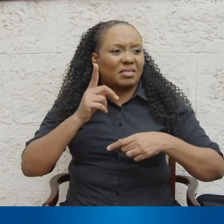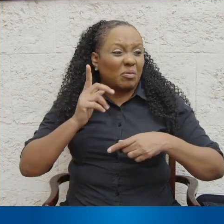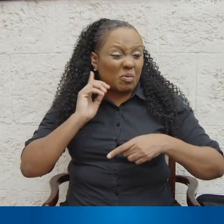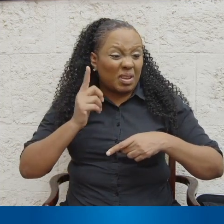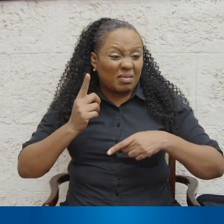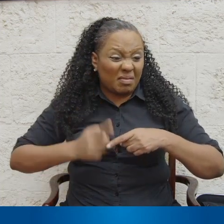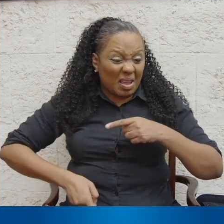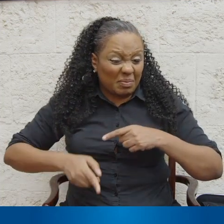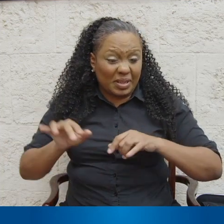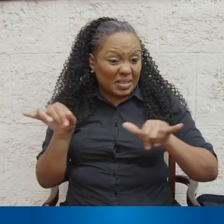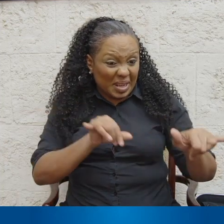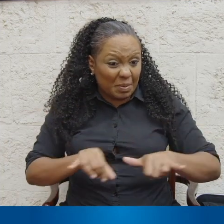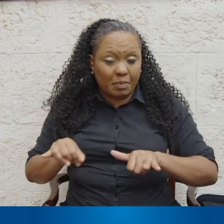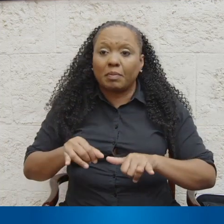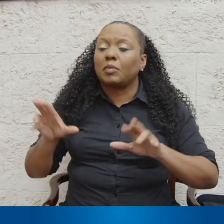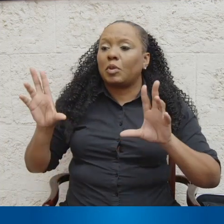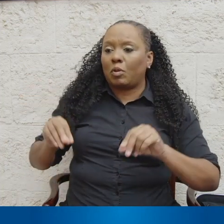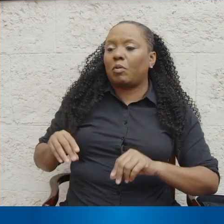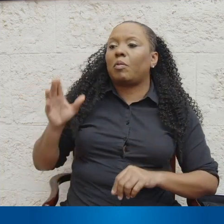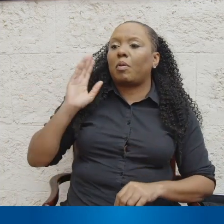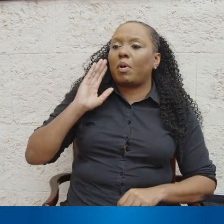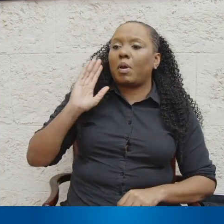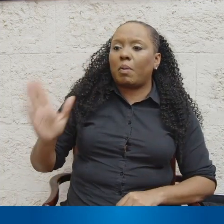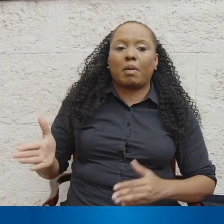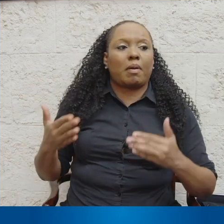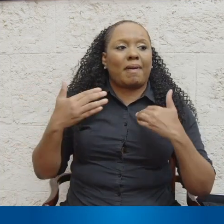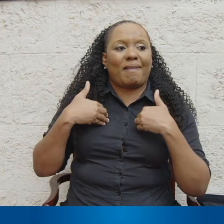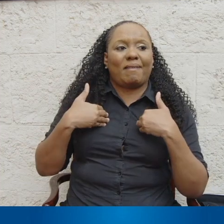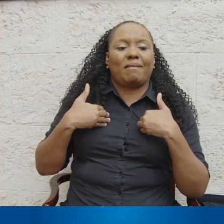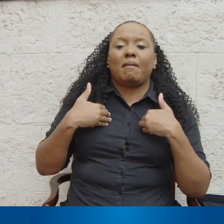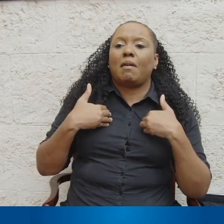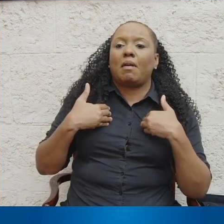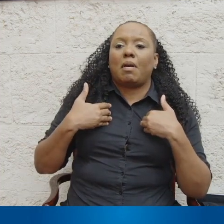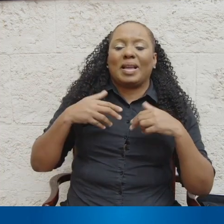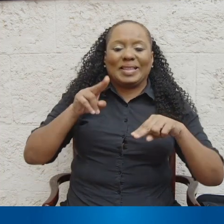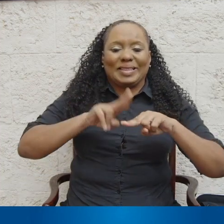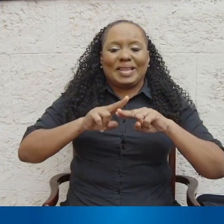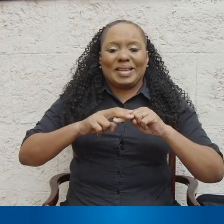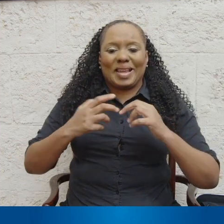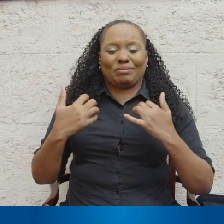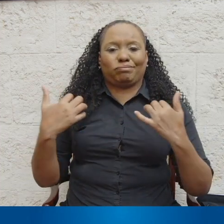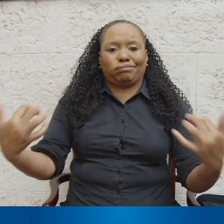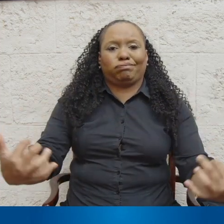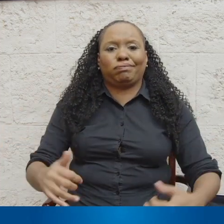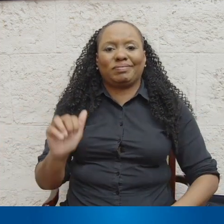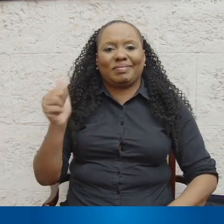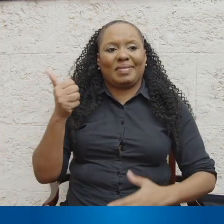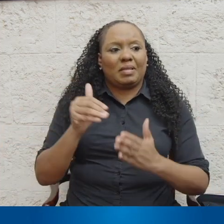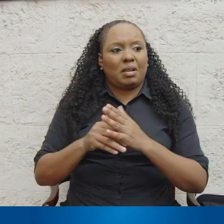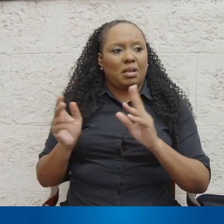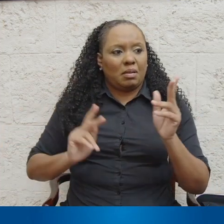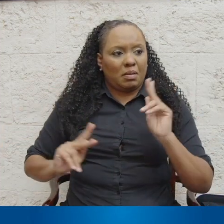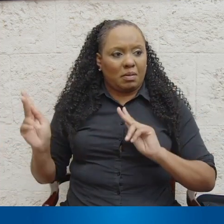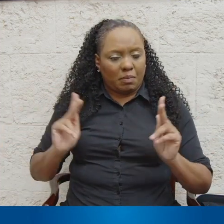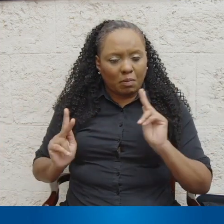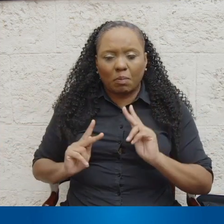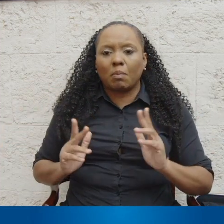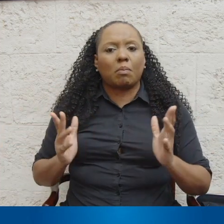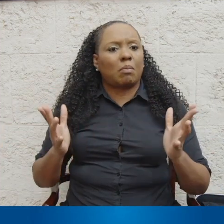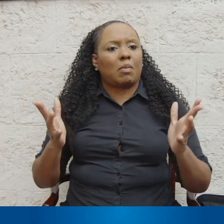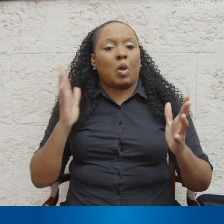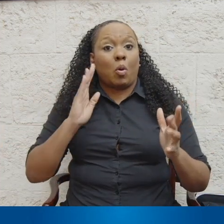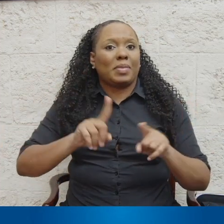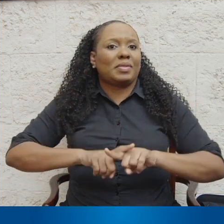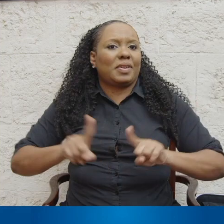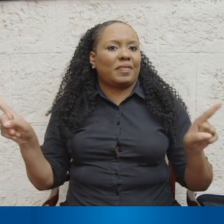be looking at 10,000 persons, with the understanding that at some point in time in the future, we can replicate that and have an